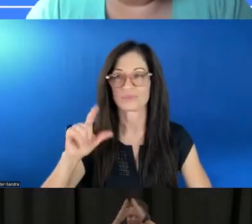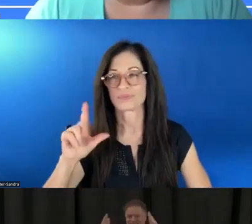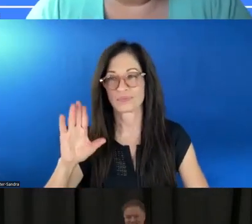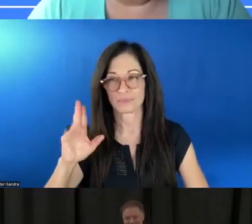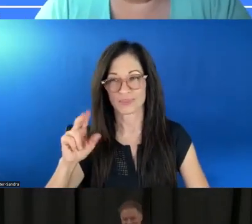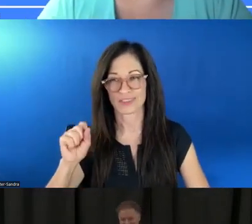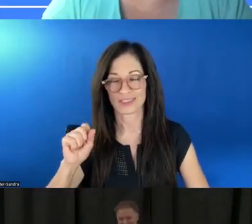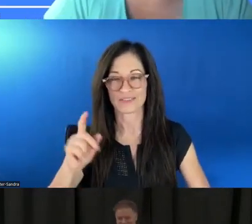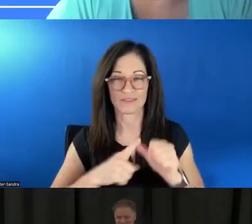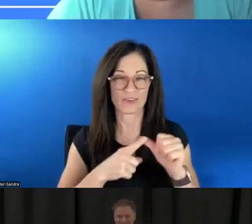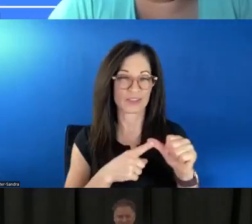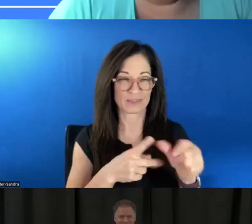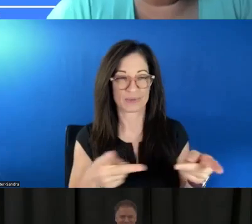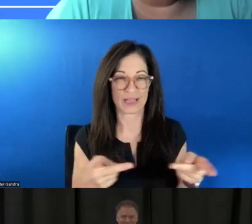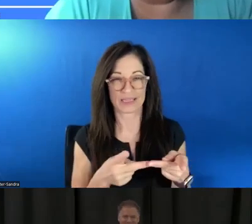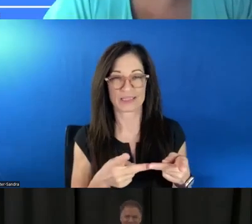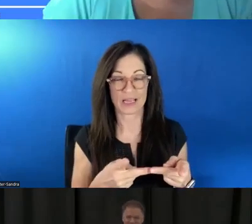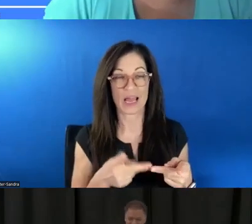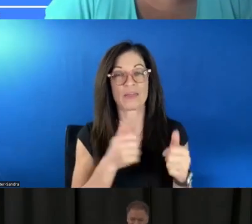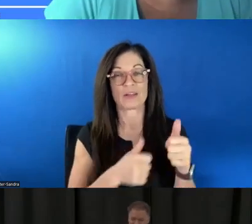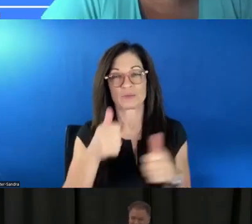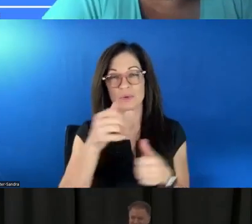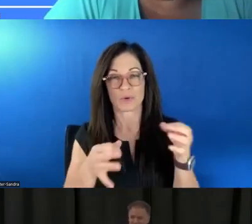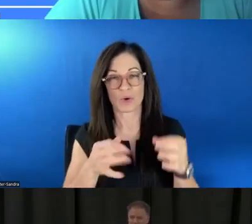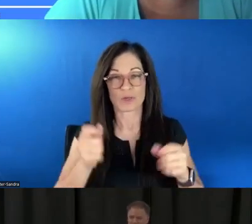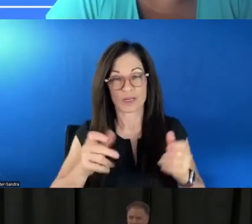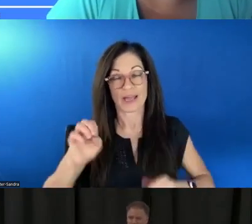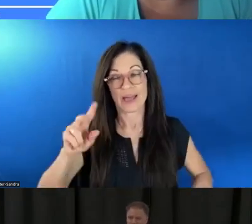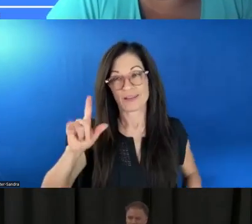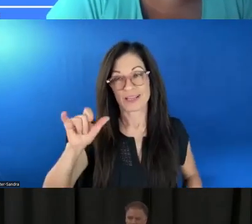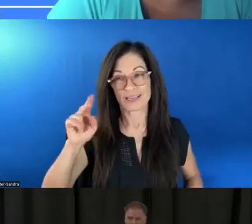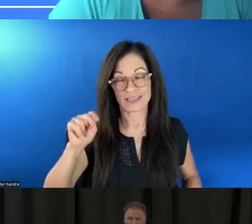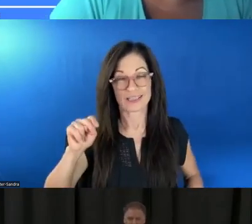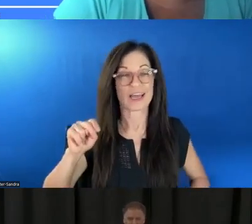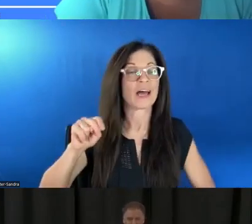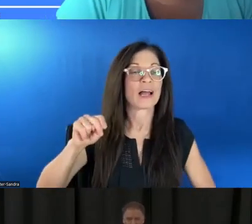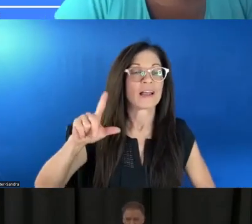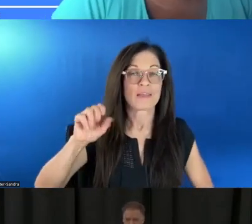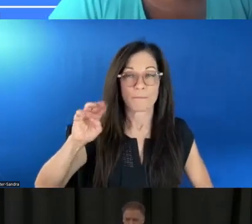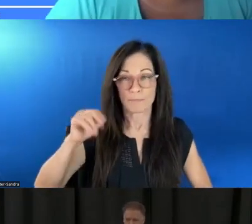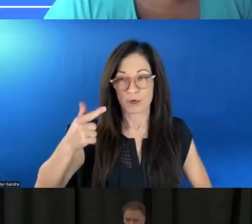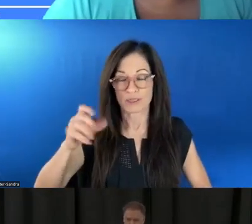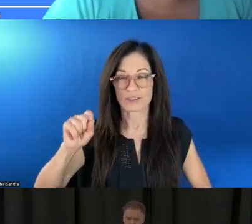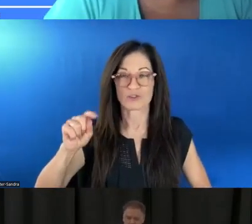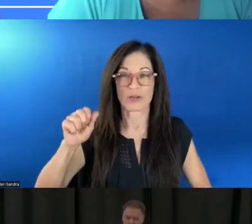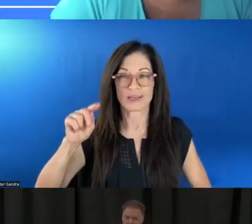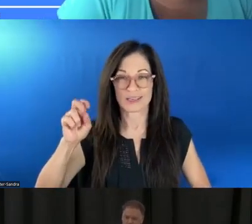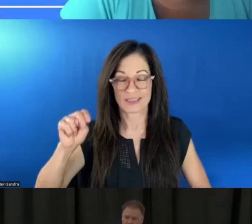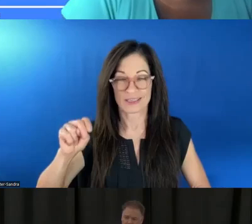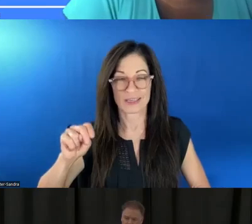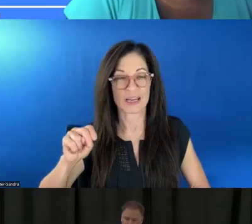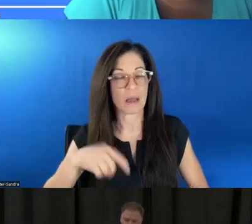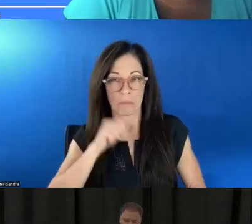the first location, and the Ohio Supreme Court Justice Evelyn Lundberg Stratton secured funding from BJA, which I'm not familiar with,